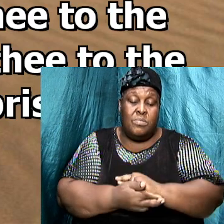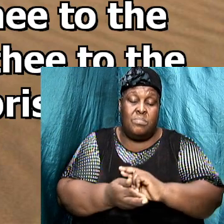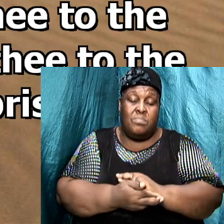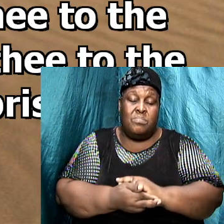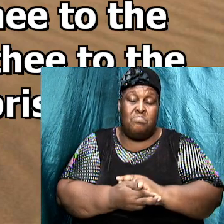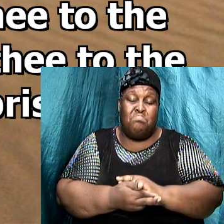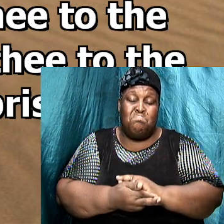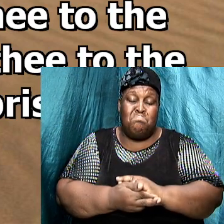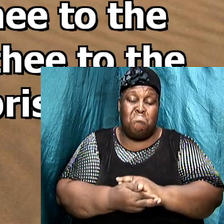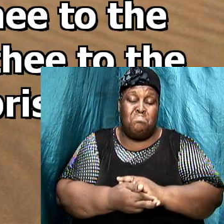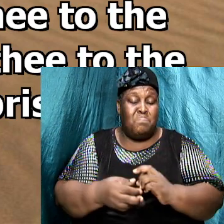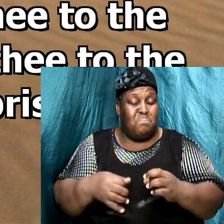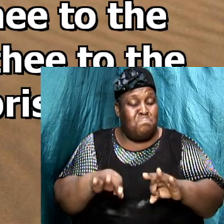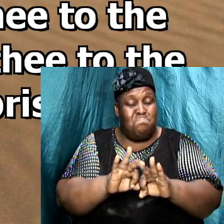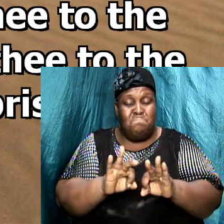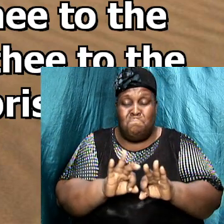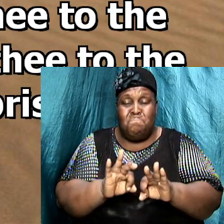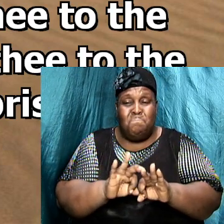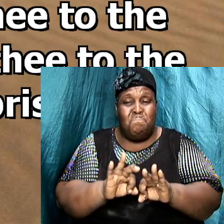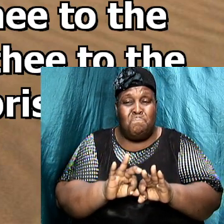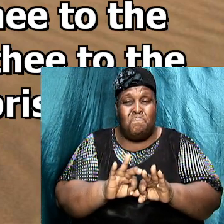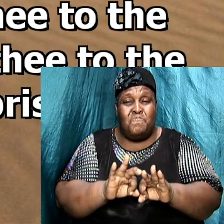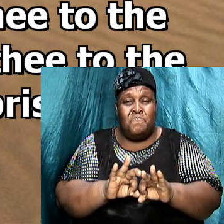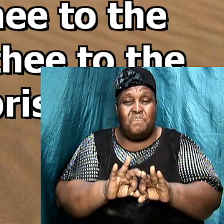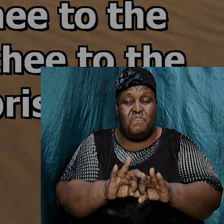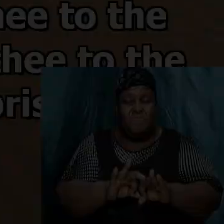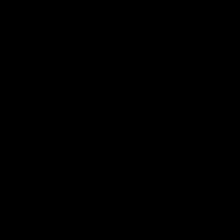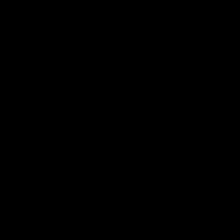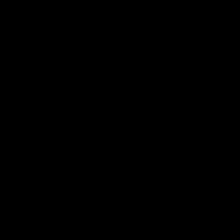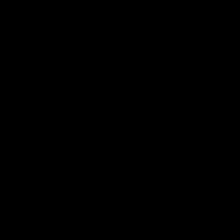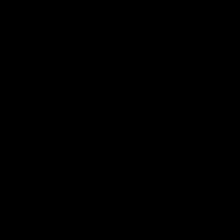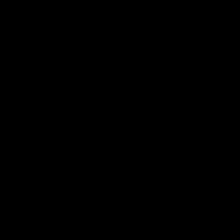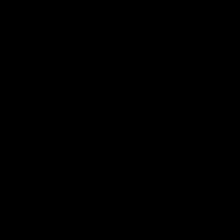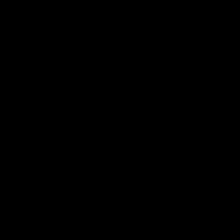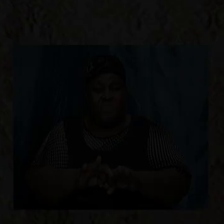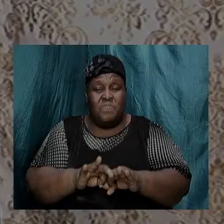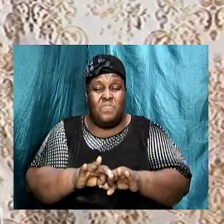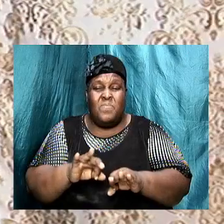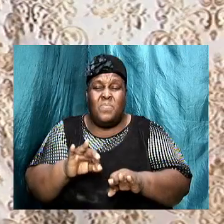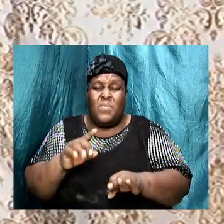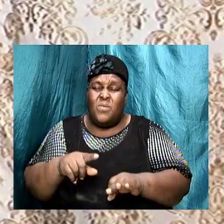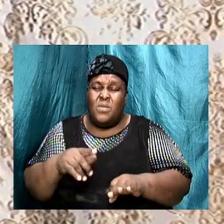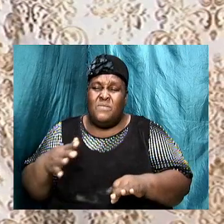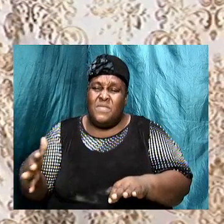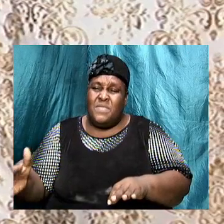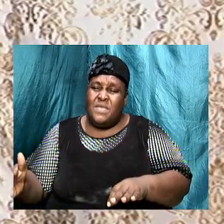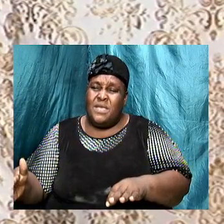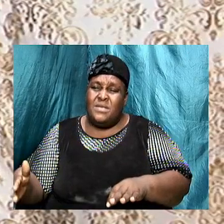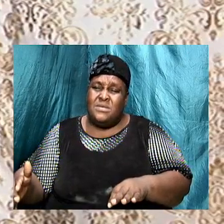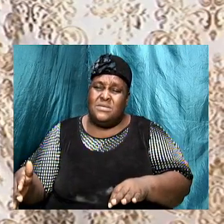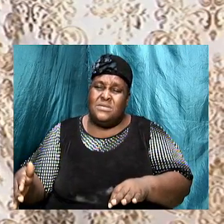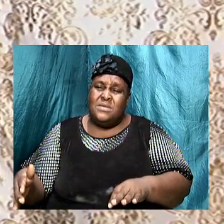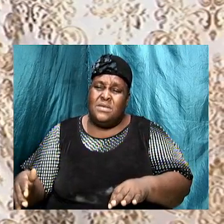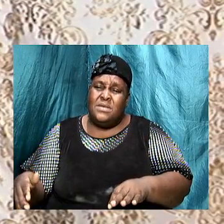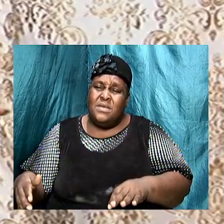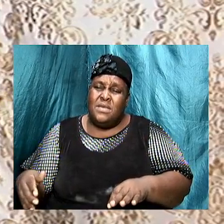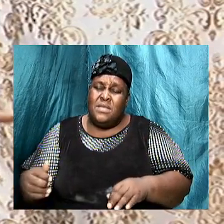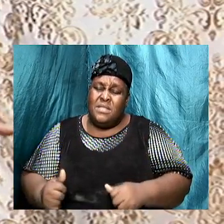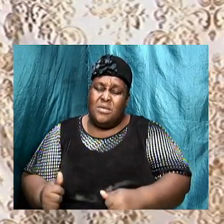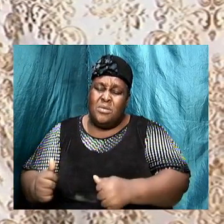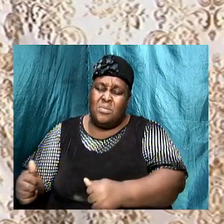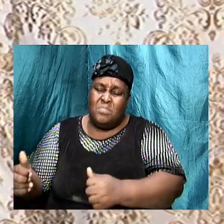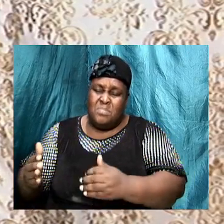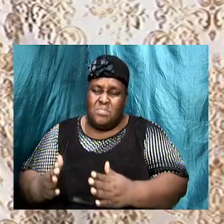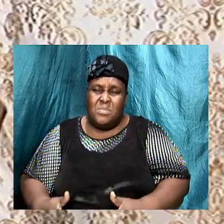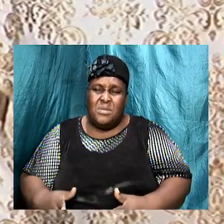extremely important. And it is one of the things that the apostles taught